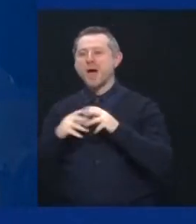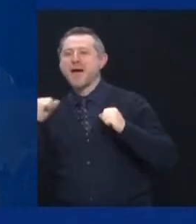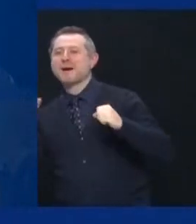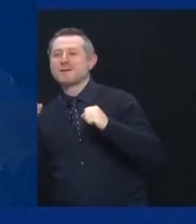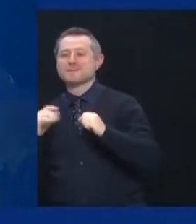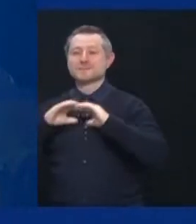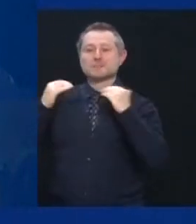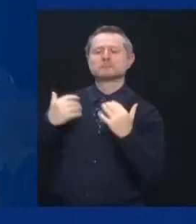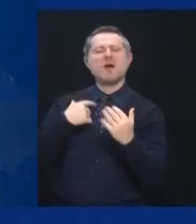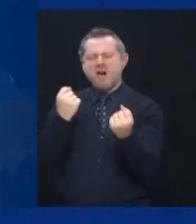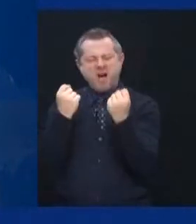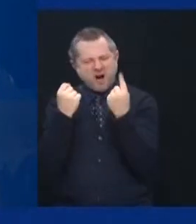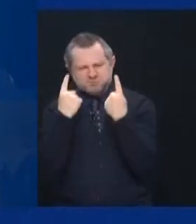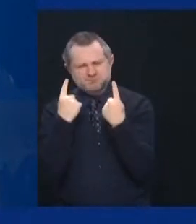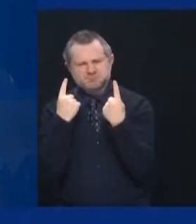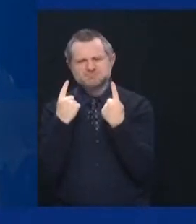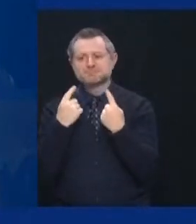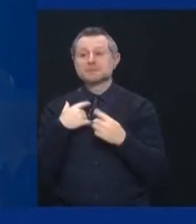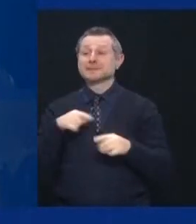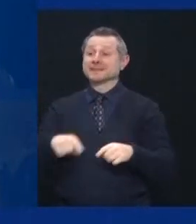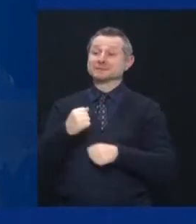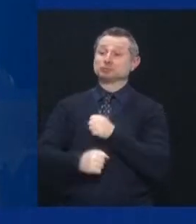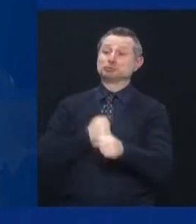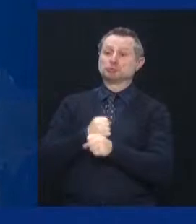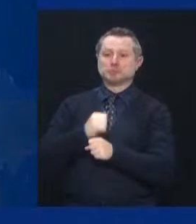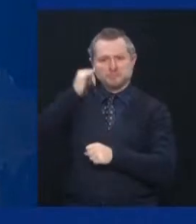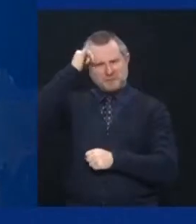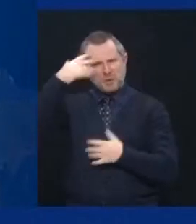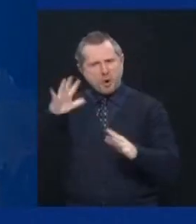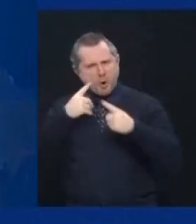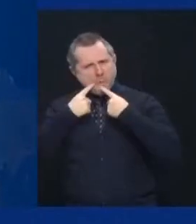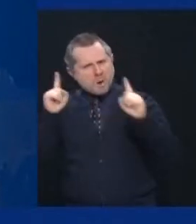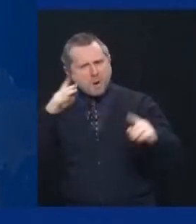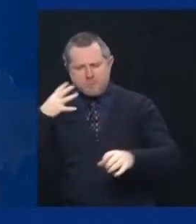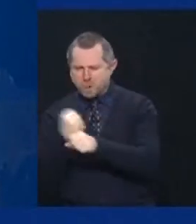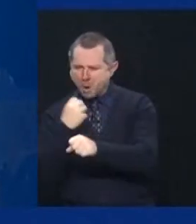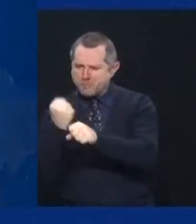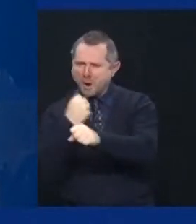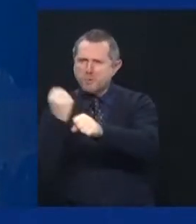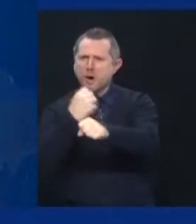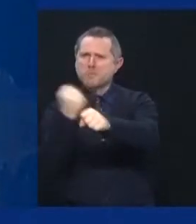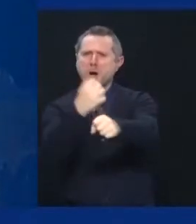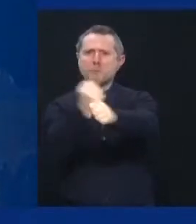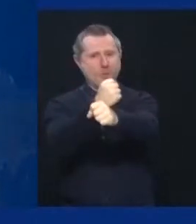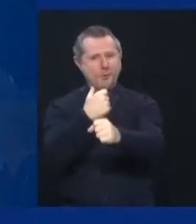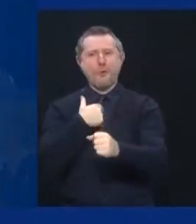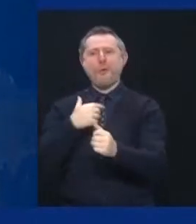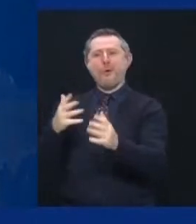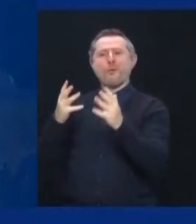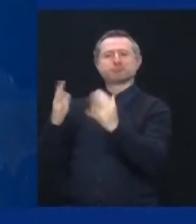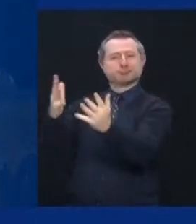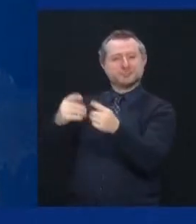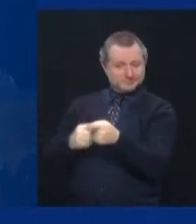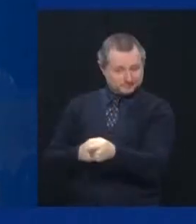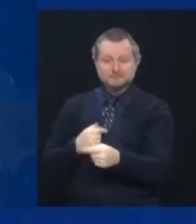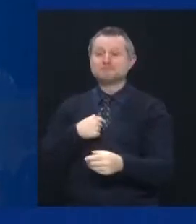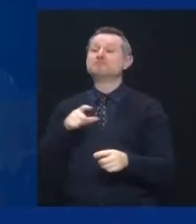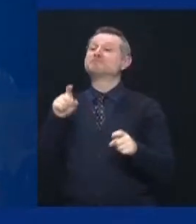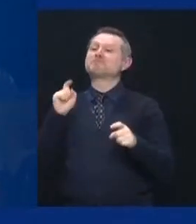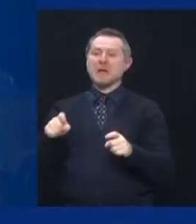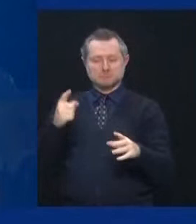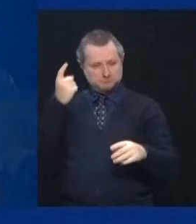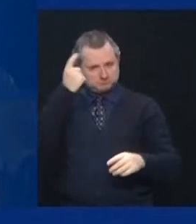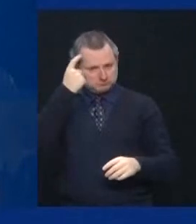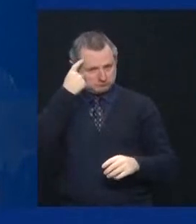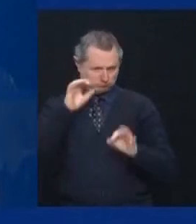have captured a certain energy and charisma that is infectious. But we have to be smart, not just at the stadium. You